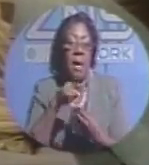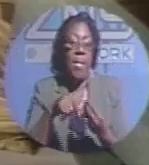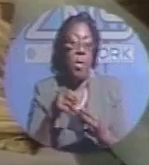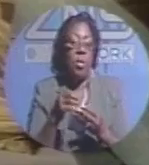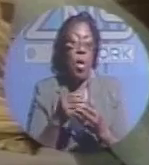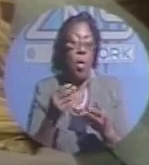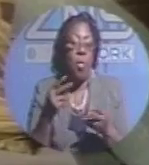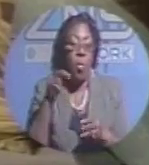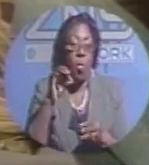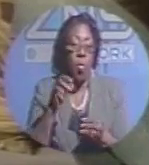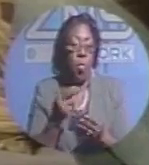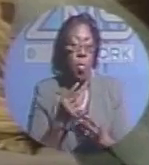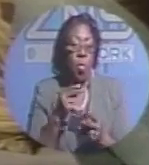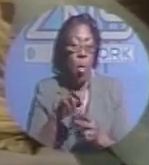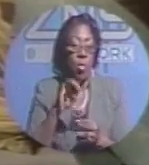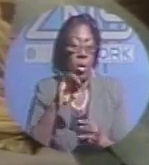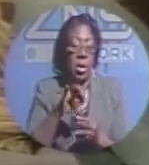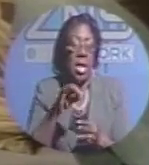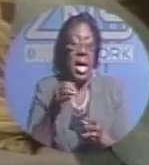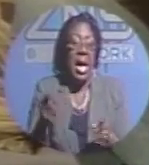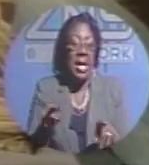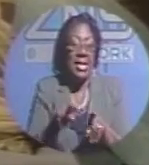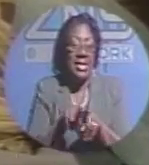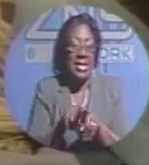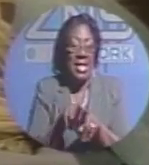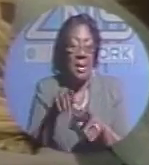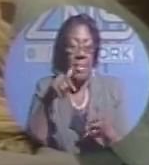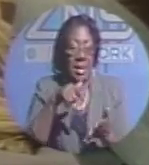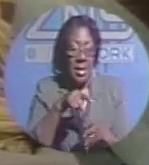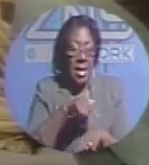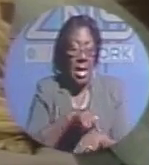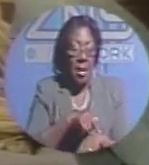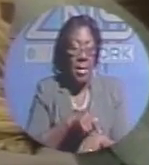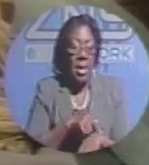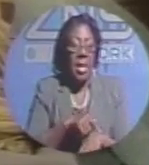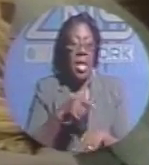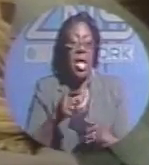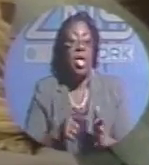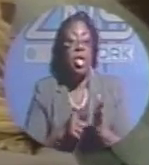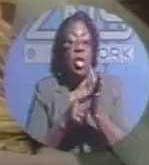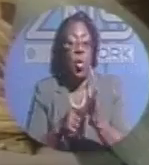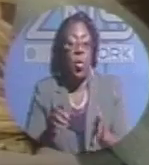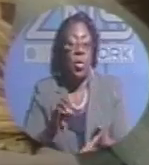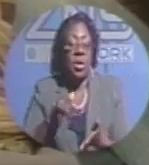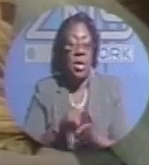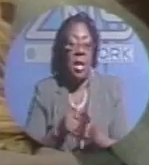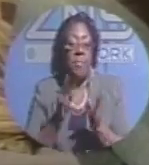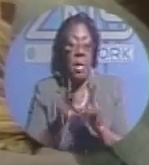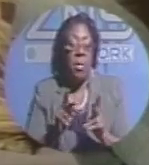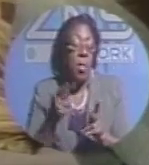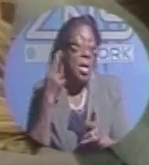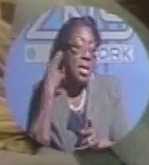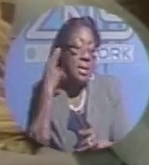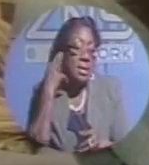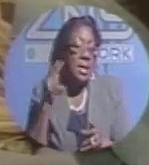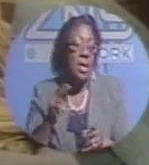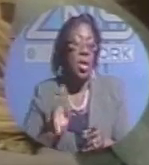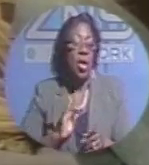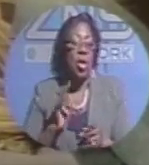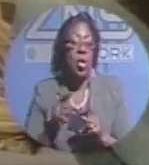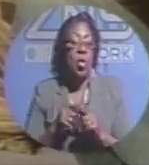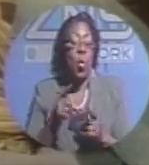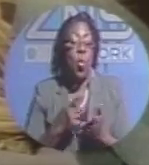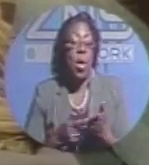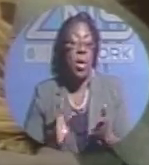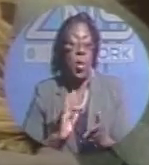time, it shows that our message did resonate with the people, especially the young people in particular. It